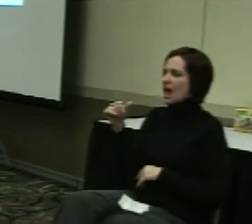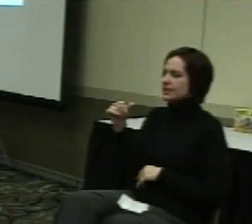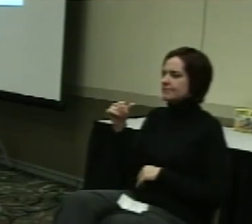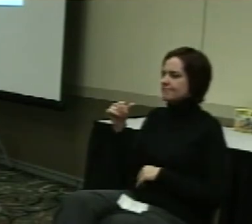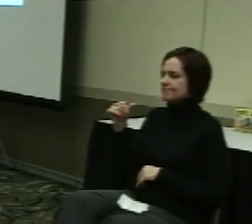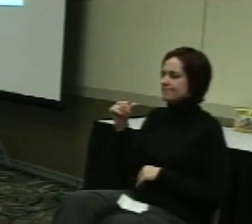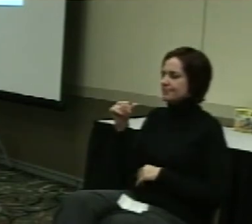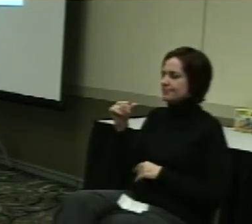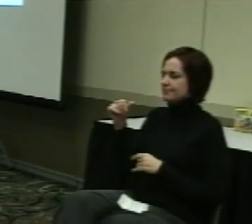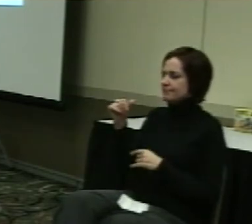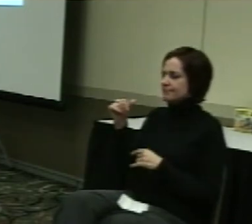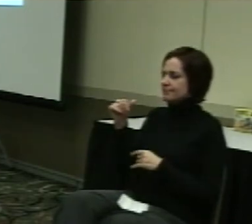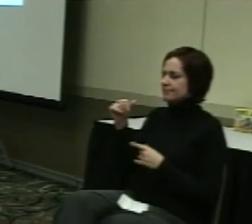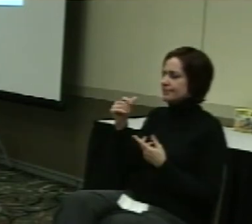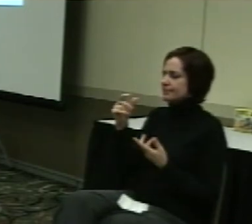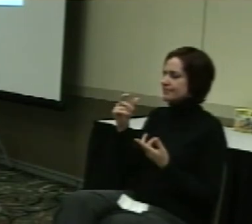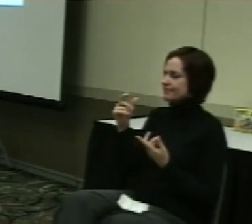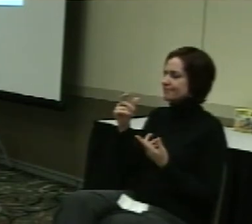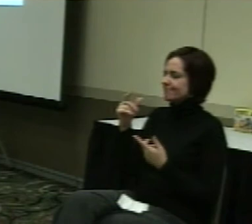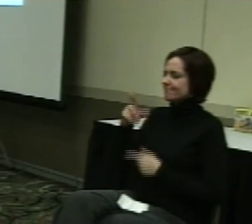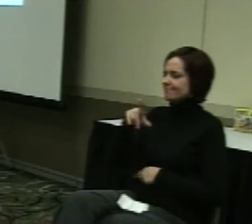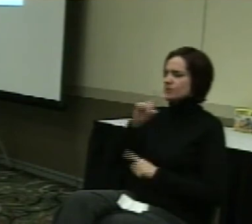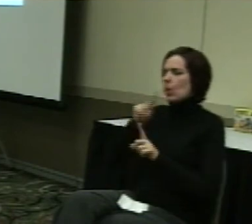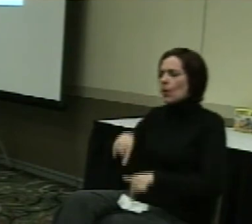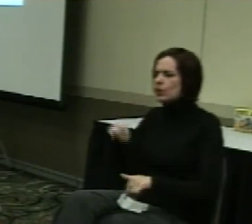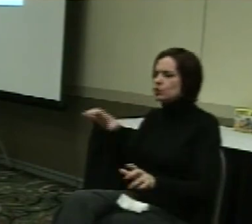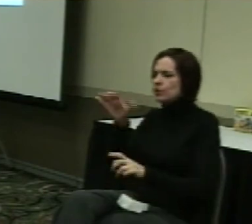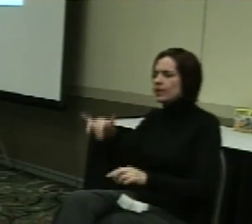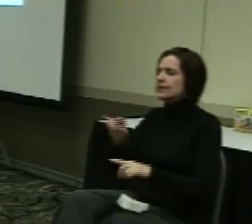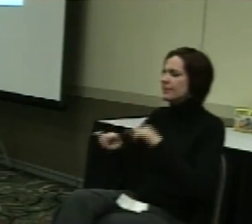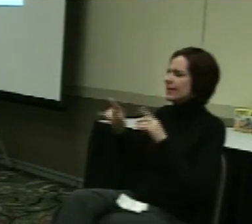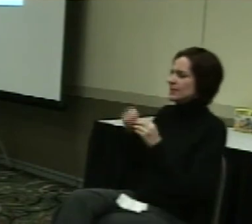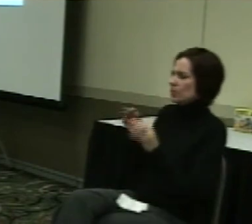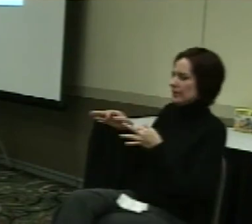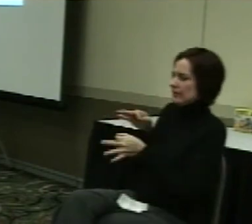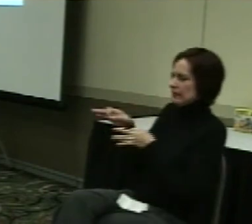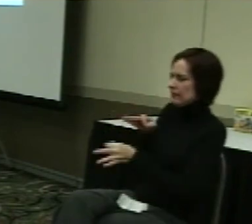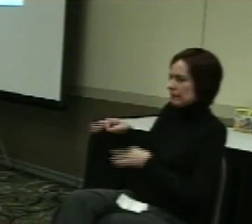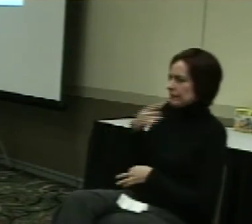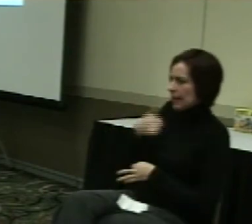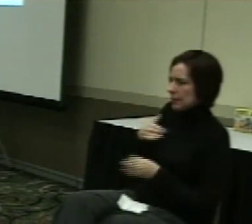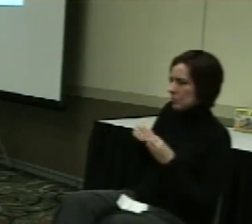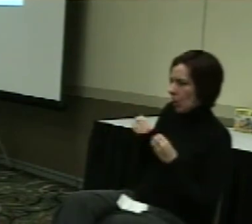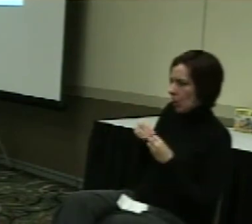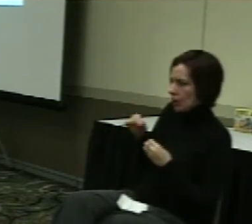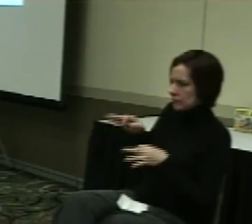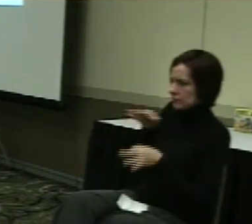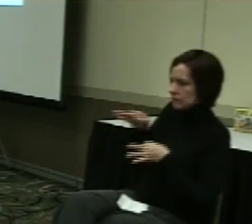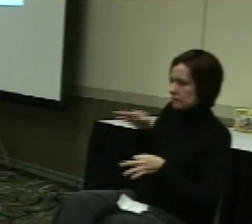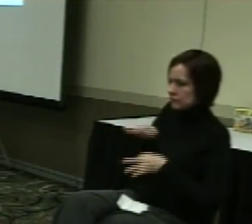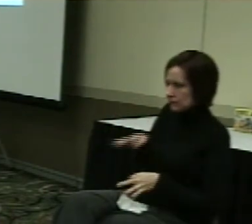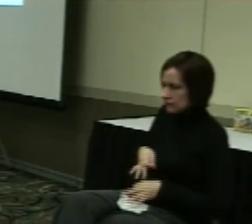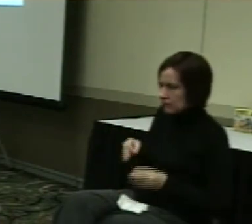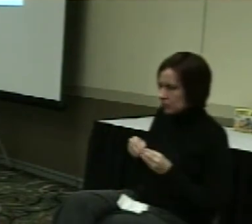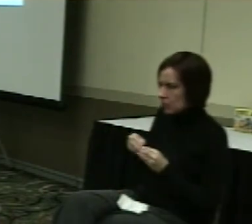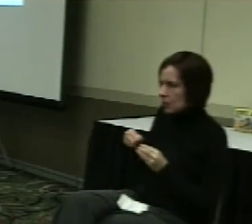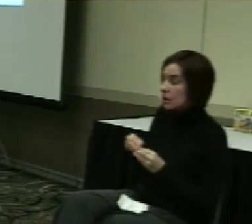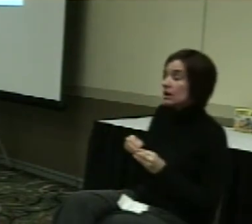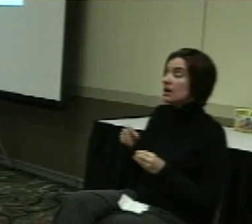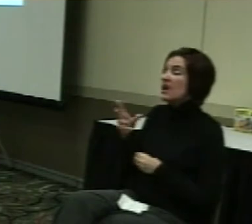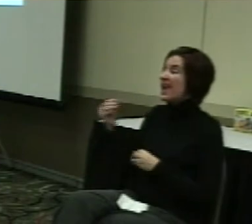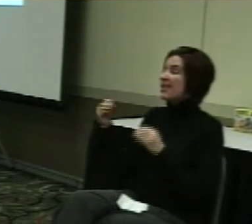me more about the problem. Tell me more about this. Can you tell me more about it? And the more you